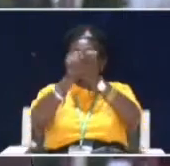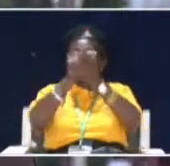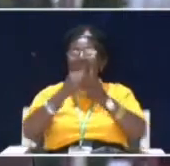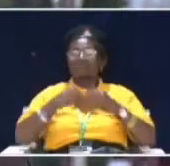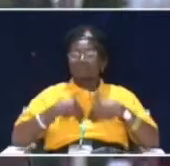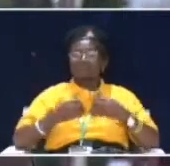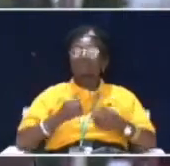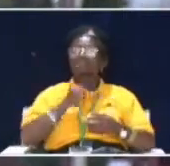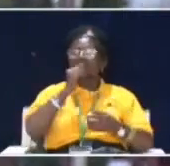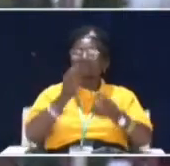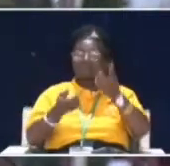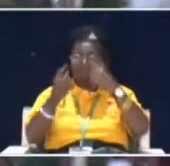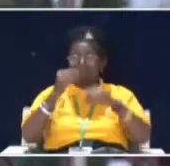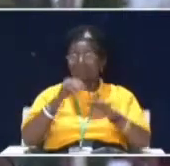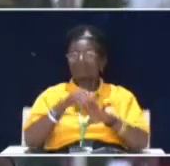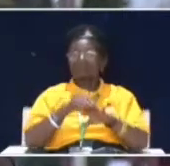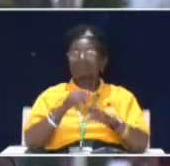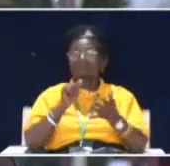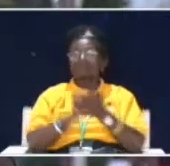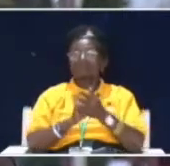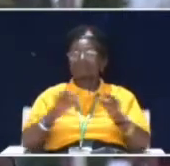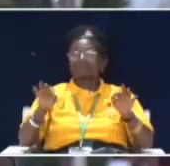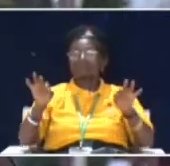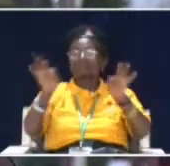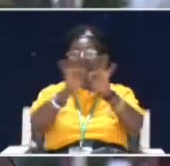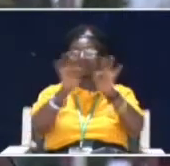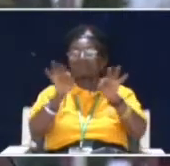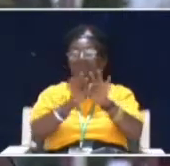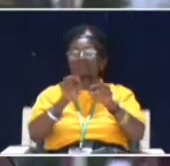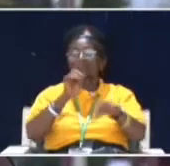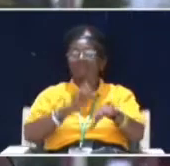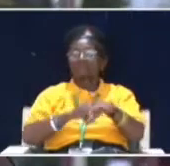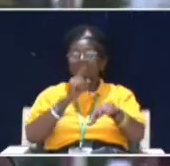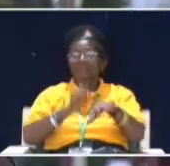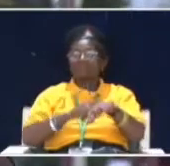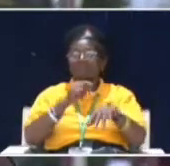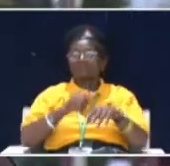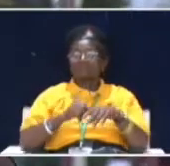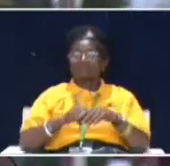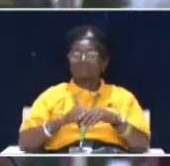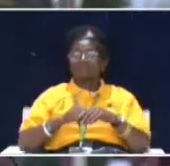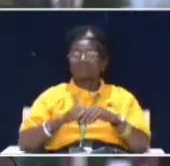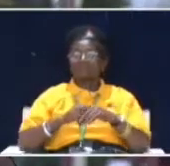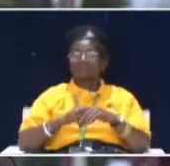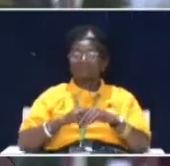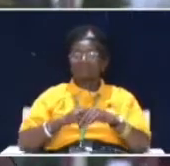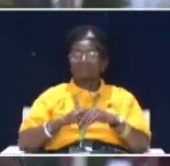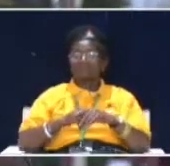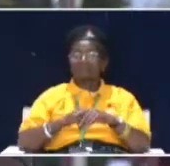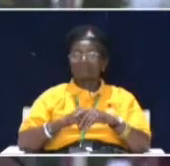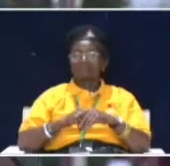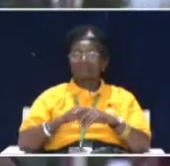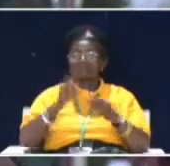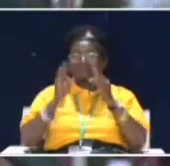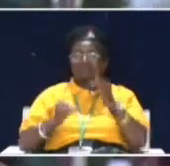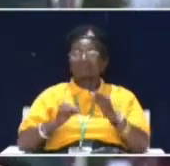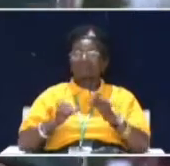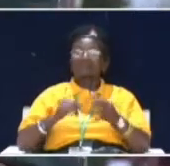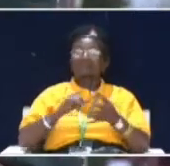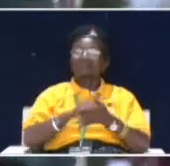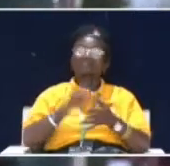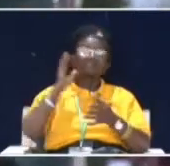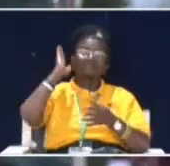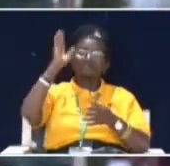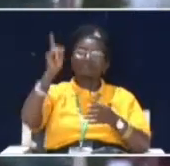that crucial moment, ti iranlowo o ba de ni asiko yen gangan ni, it would have been too late. Iba ti bo